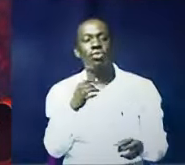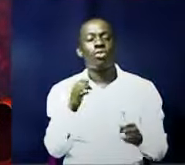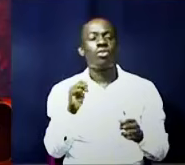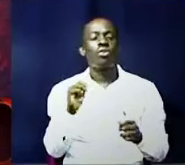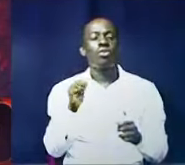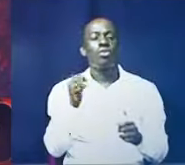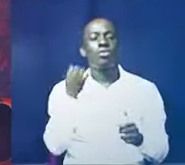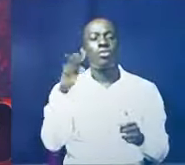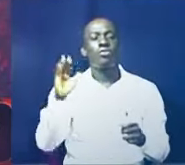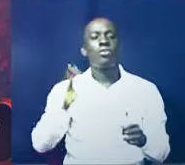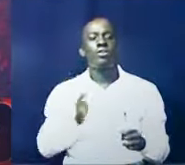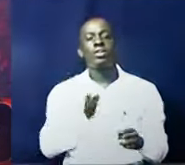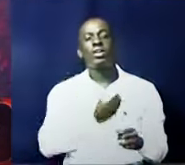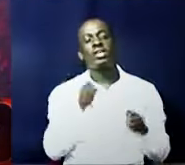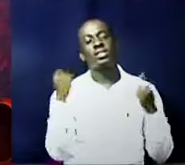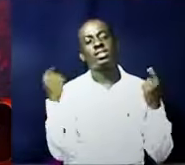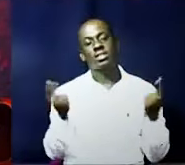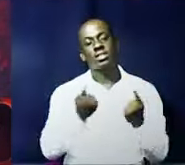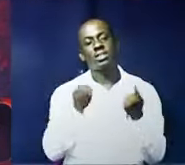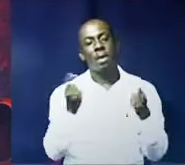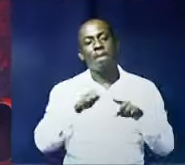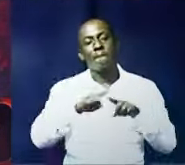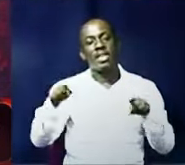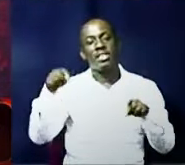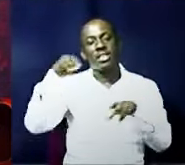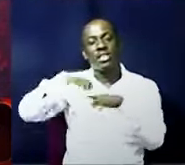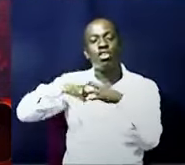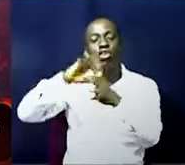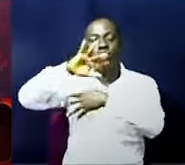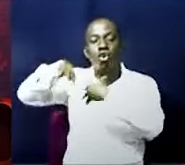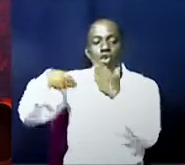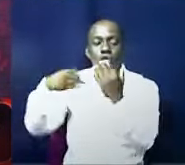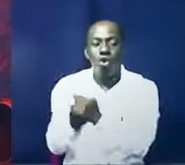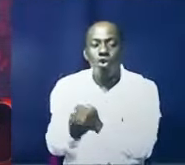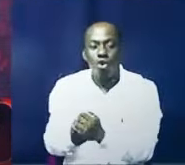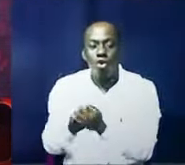but was in all points tempted like us.